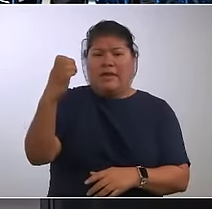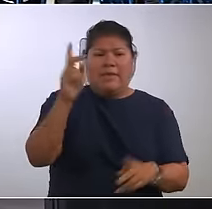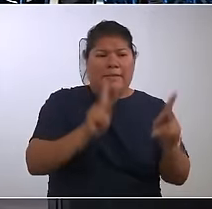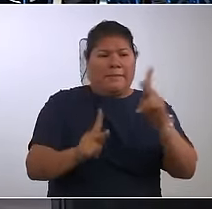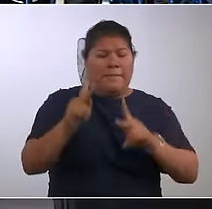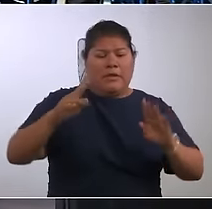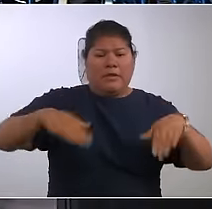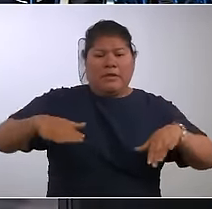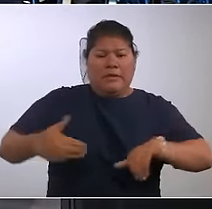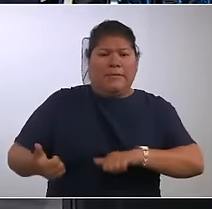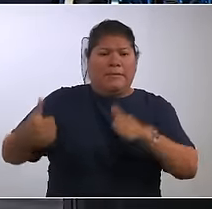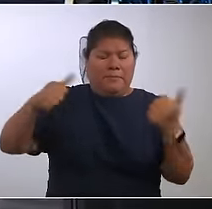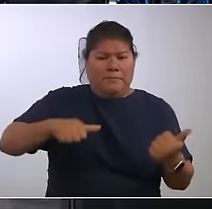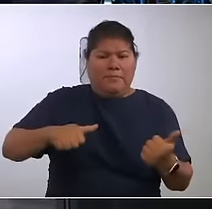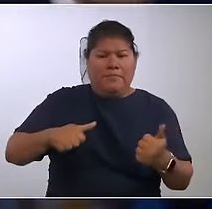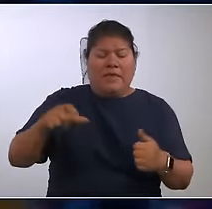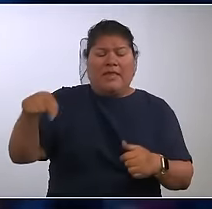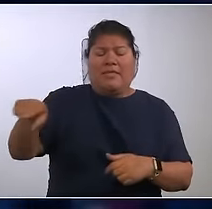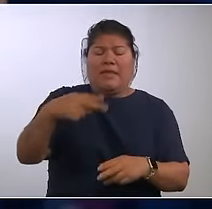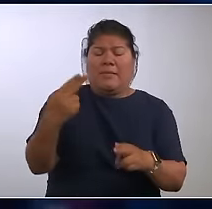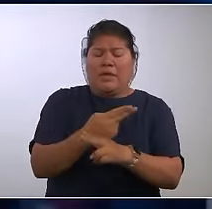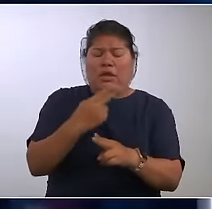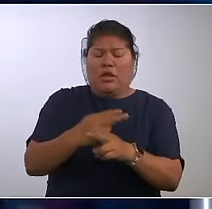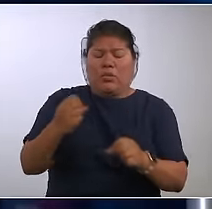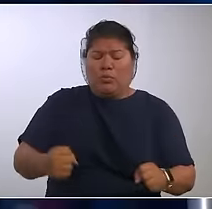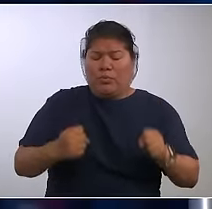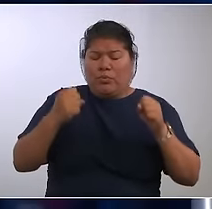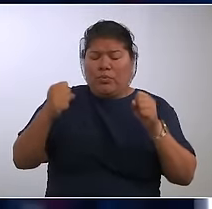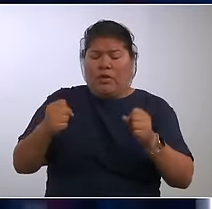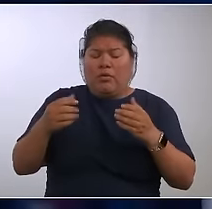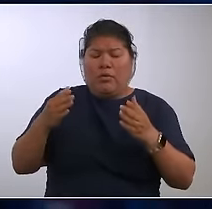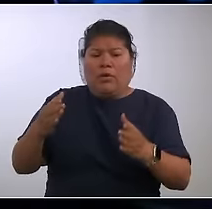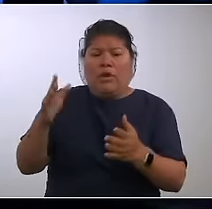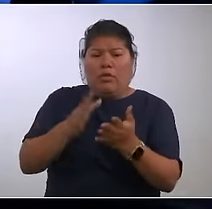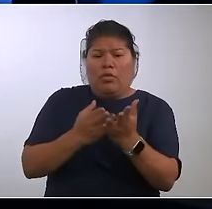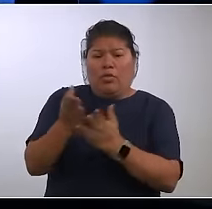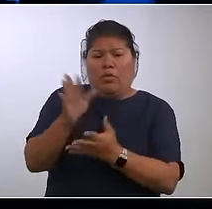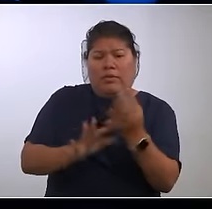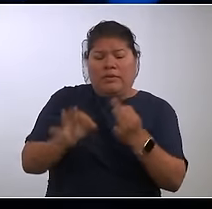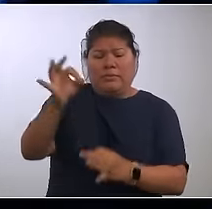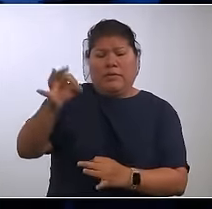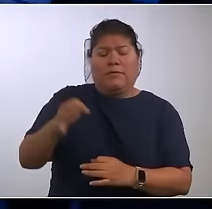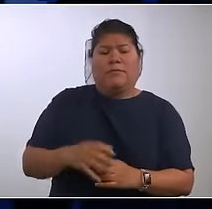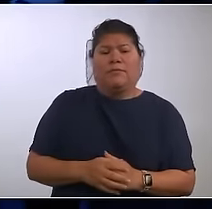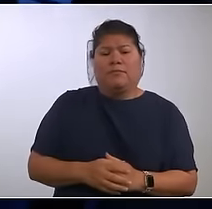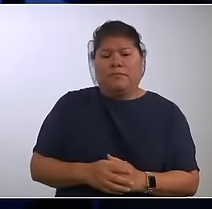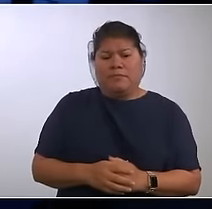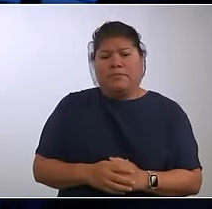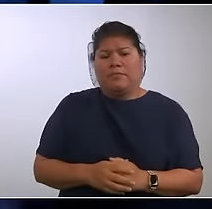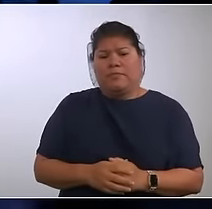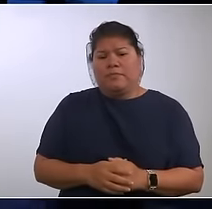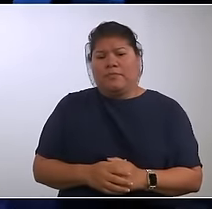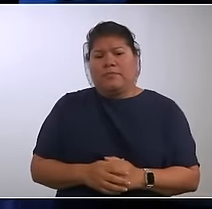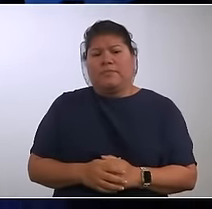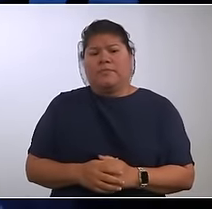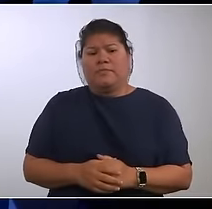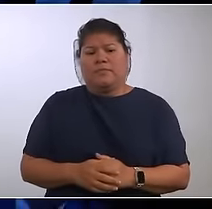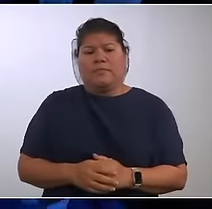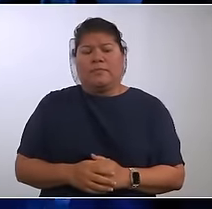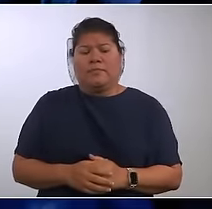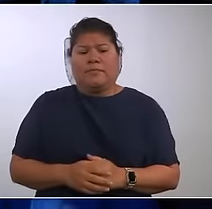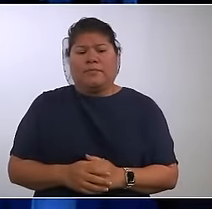perdido. Evangelize para lost. Que sean usados poderosamente por el Espíritu Santo. That they be used powerfully by the Holy